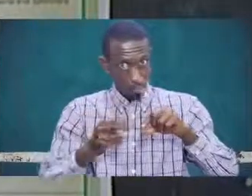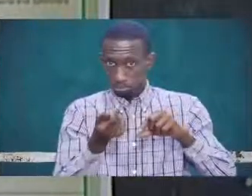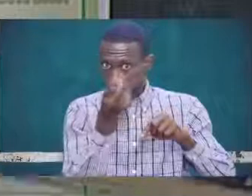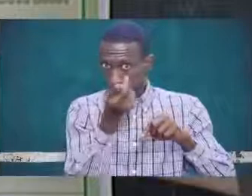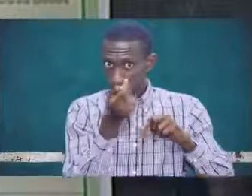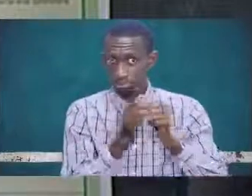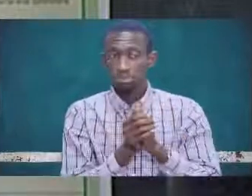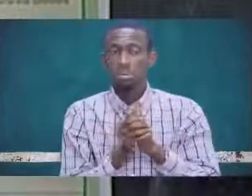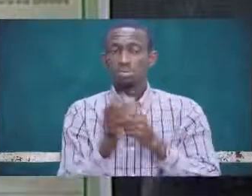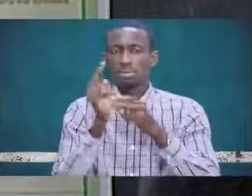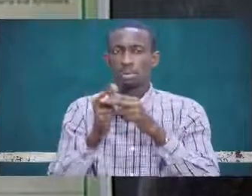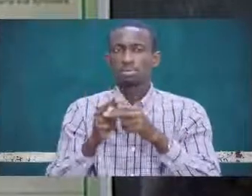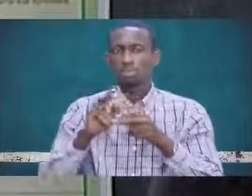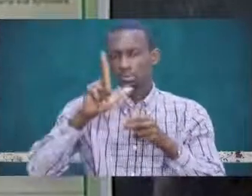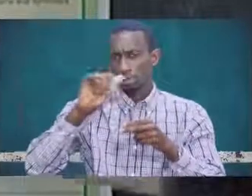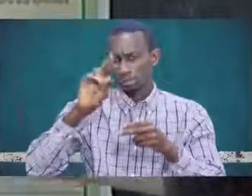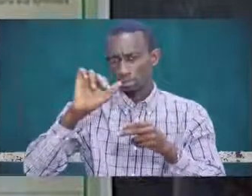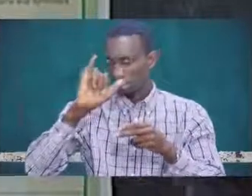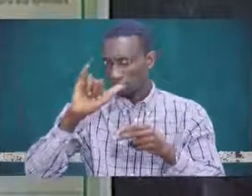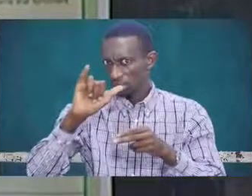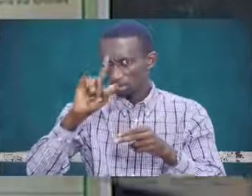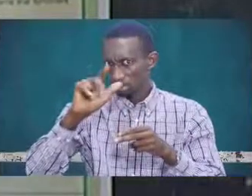right? So we have the small intestine, we have the large